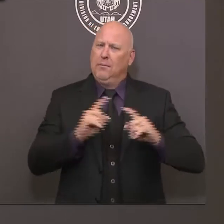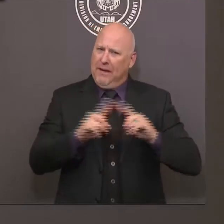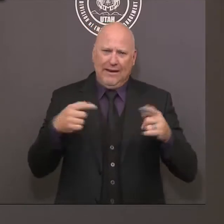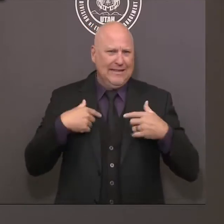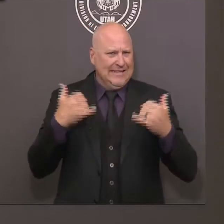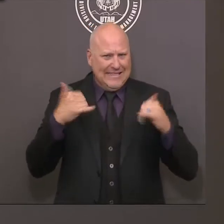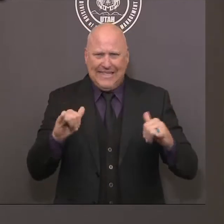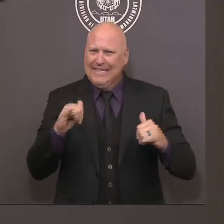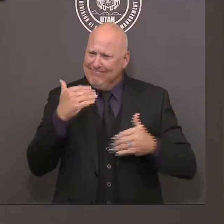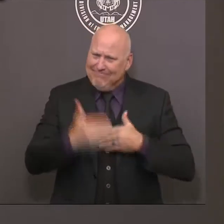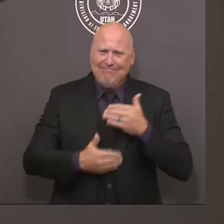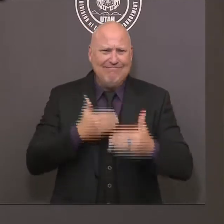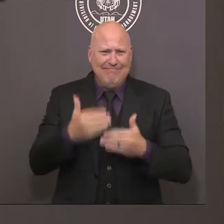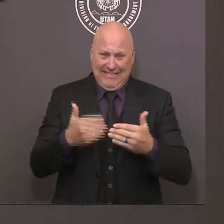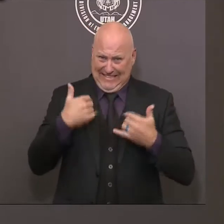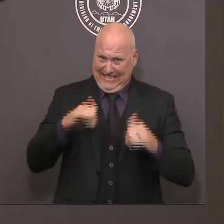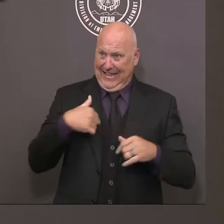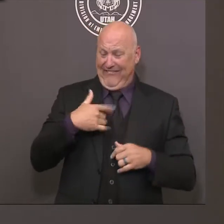diverse economy in America.